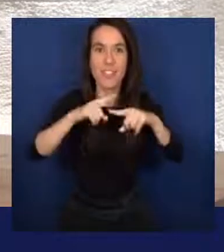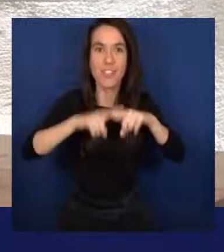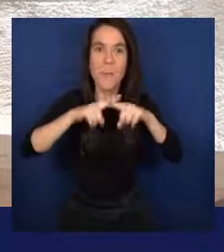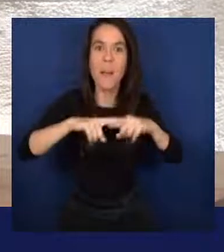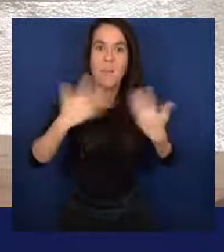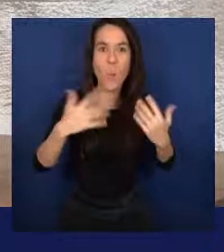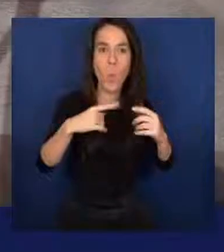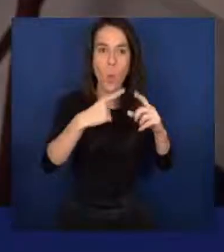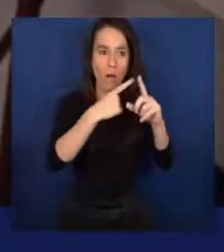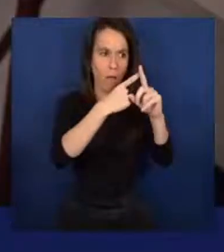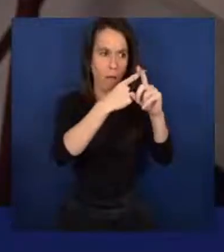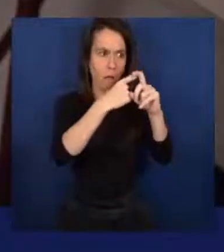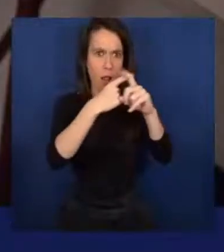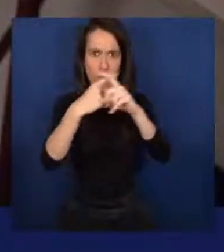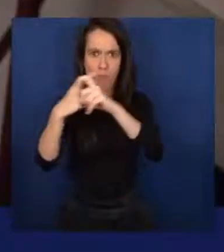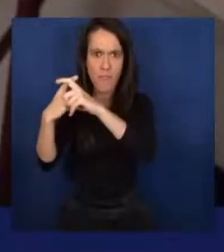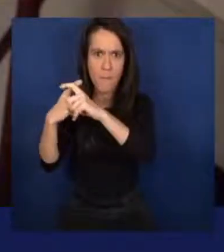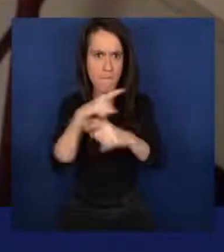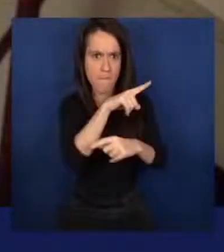on the problem you're solving.